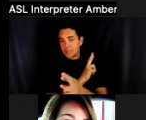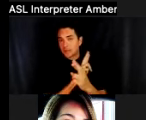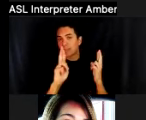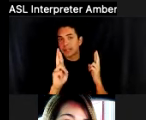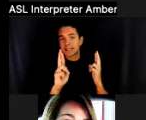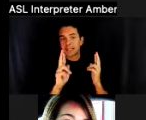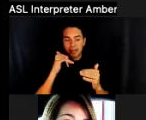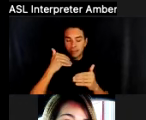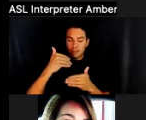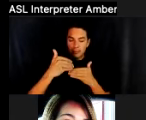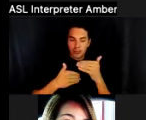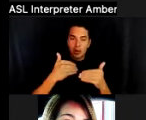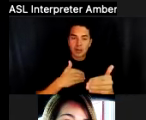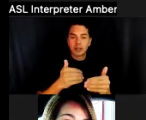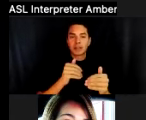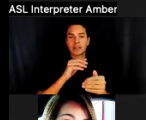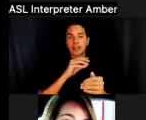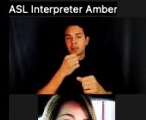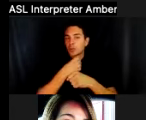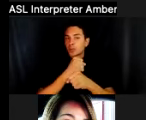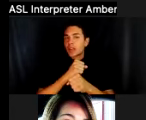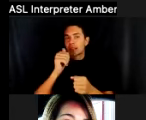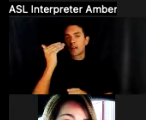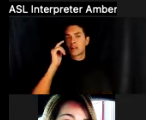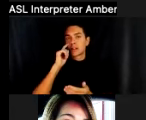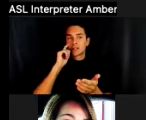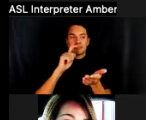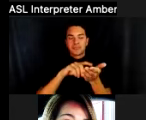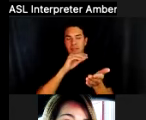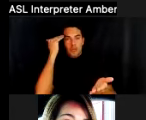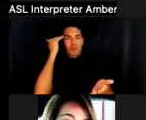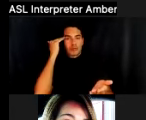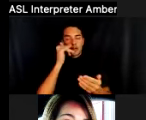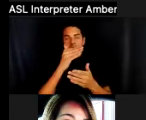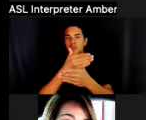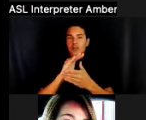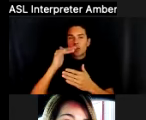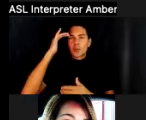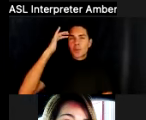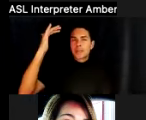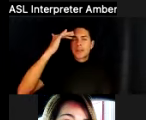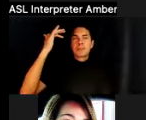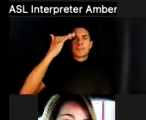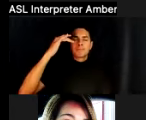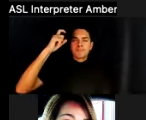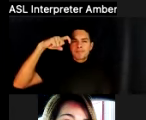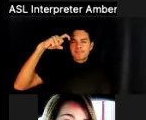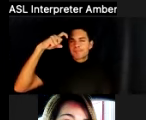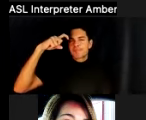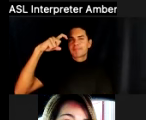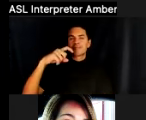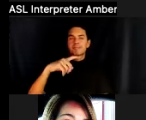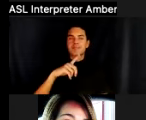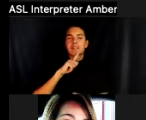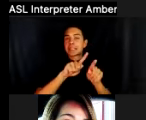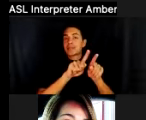process of co-creating that knowledge, right? And sharing that wisdom, and how that might be different for different folks,